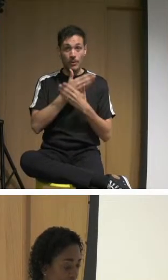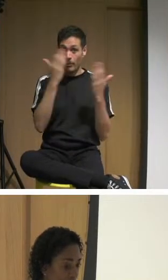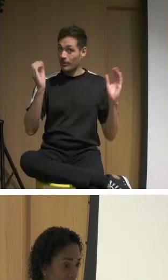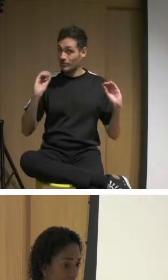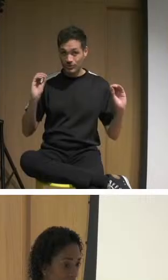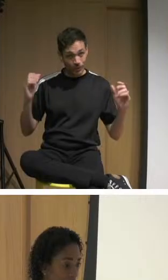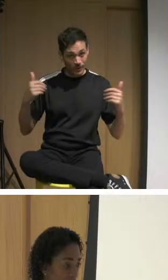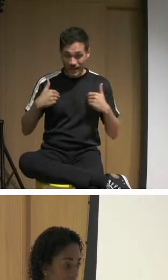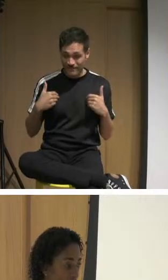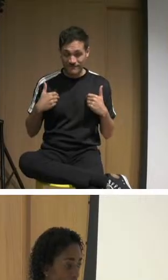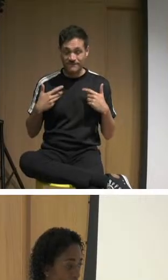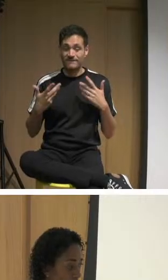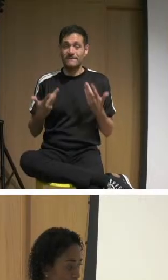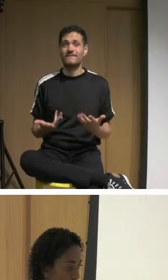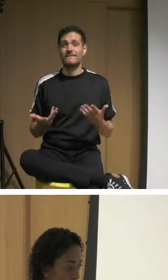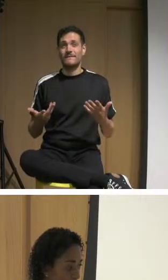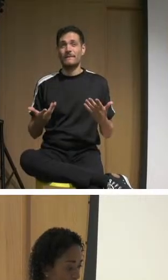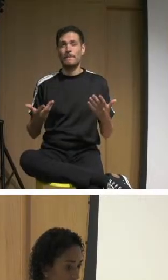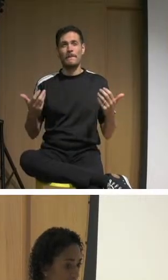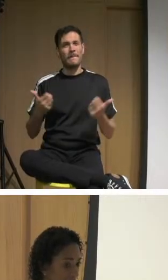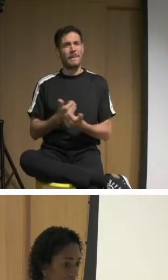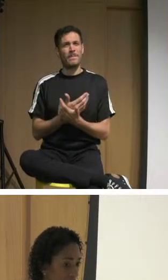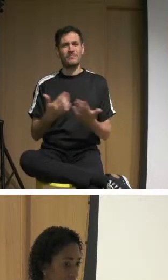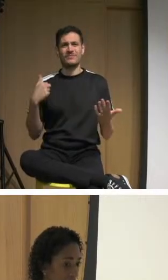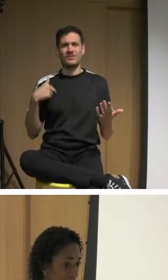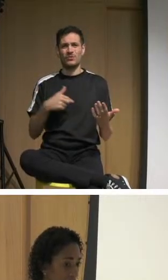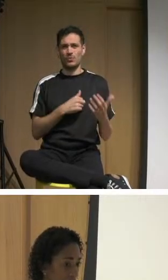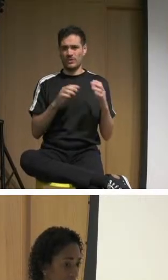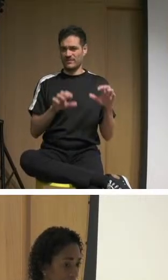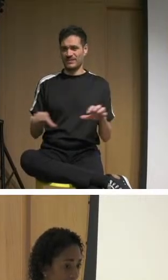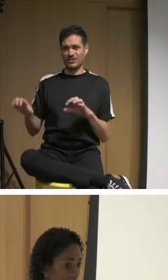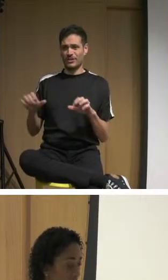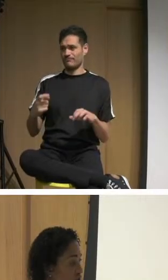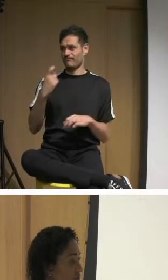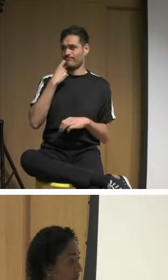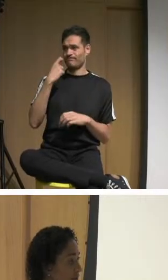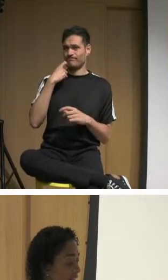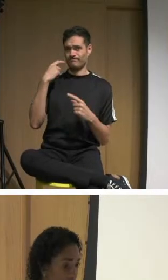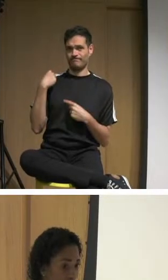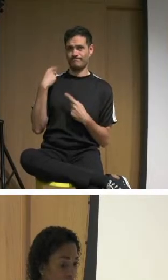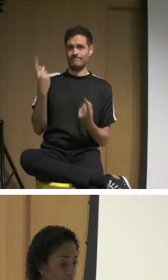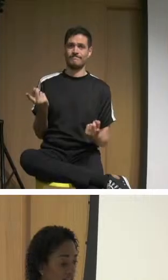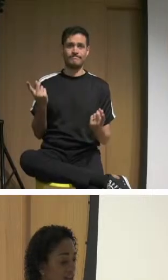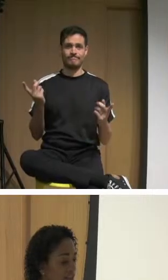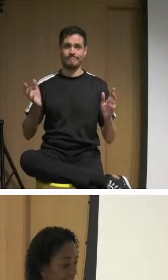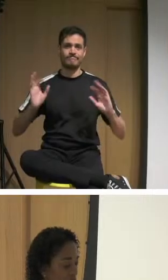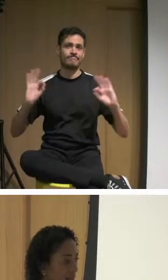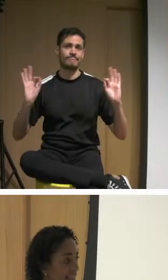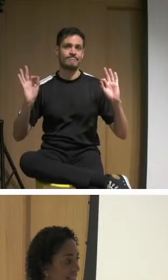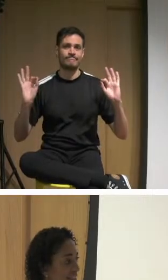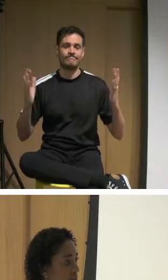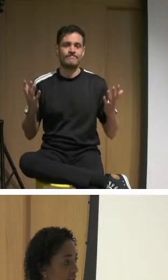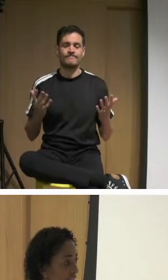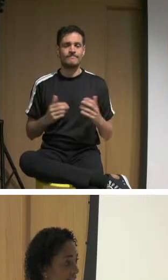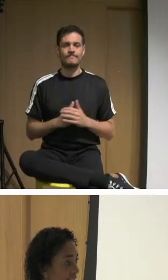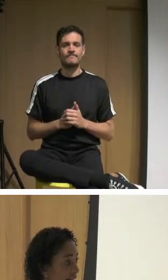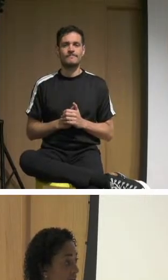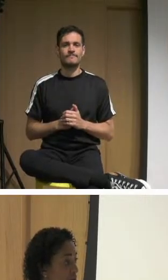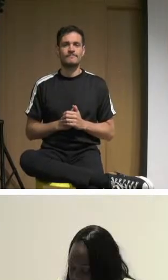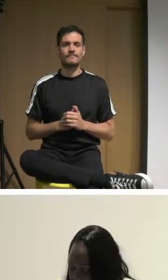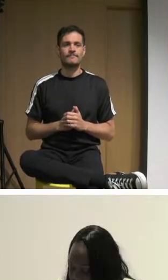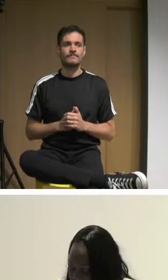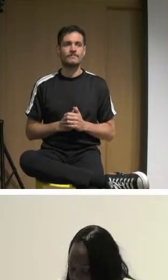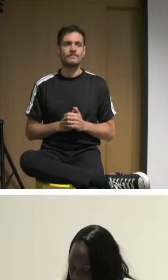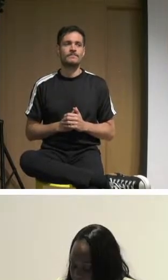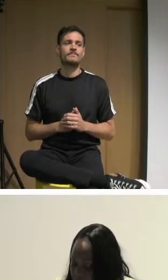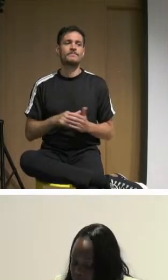chair, all of what we've done is not official. For naught. Is for naught. That's what I need to understand. I don't